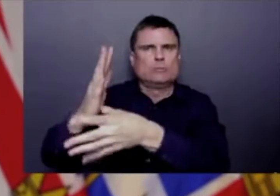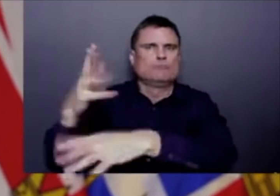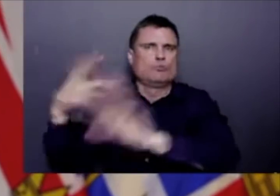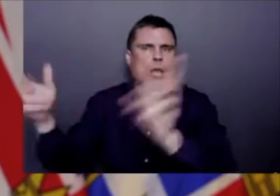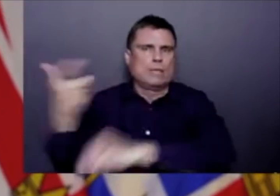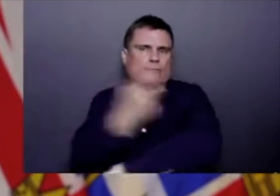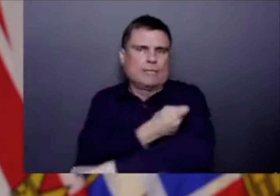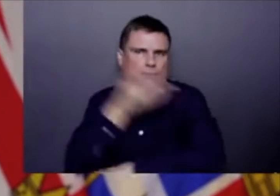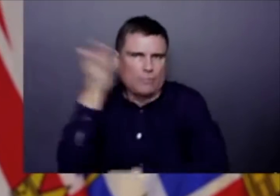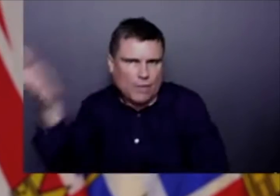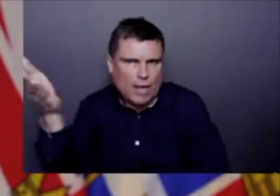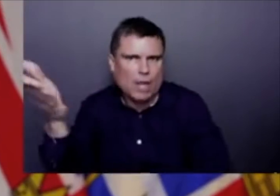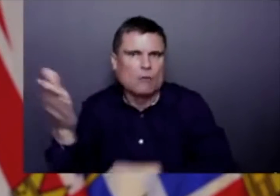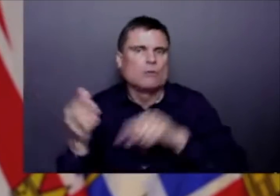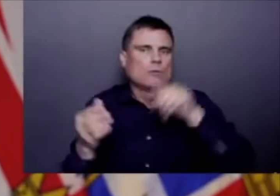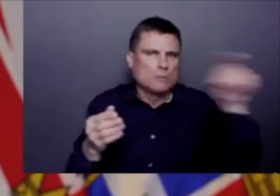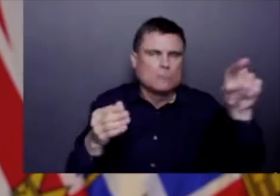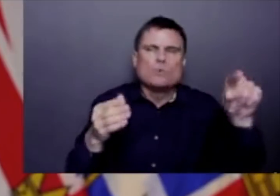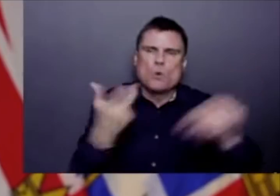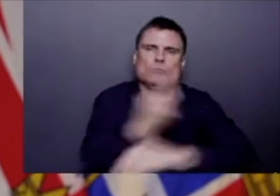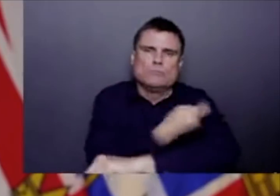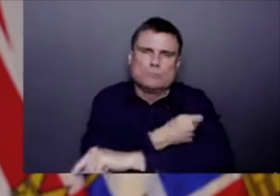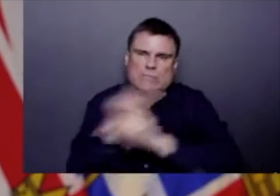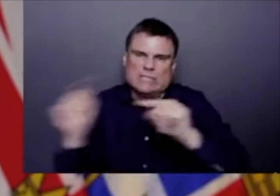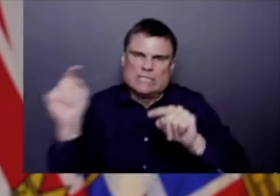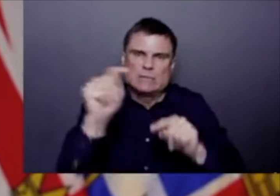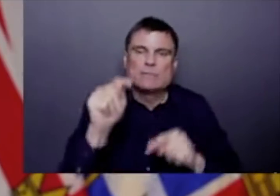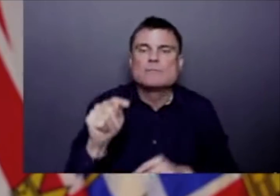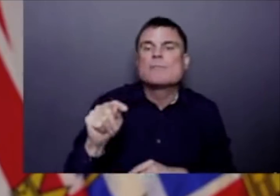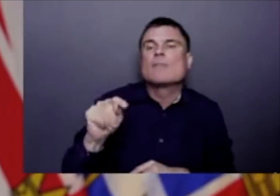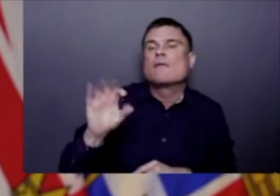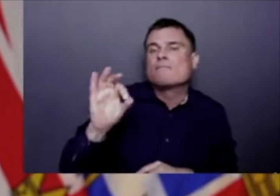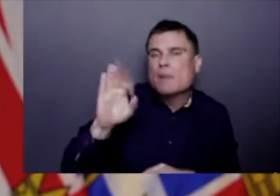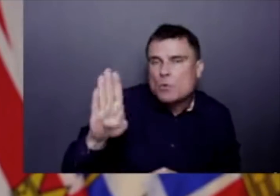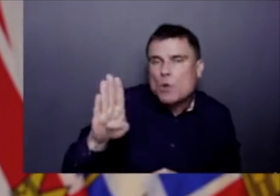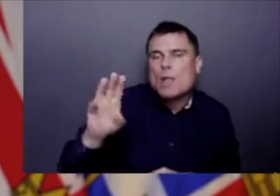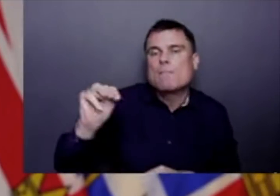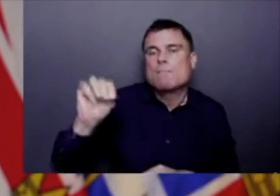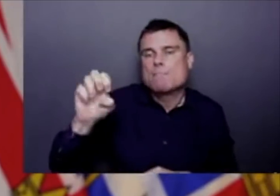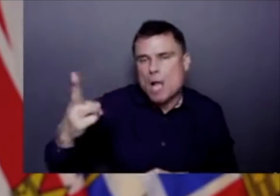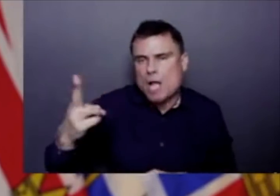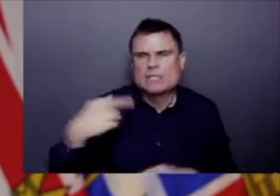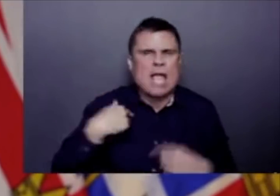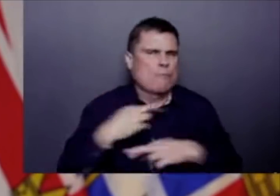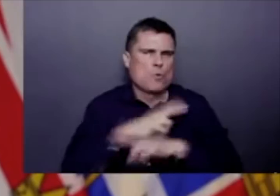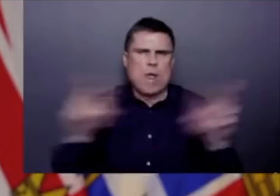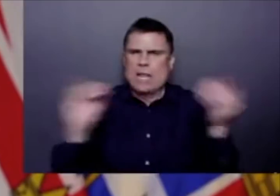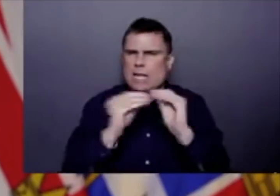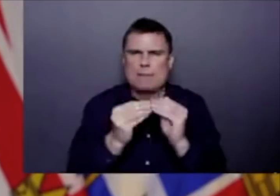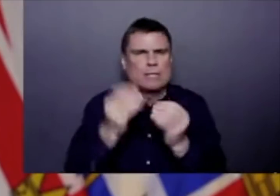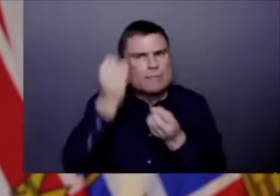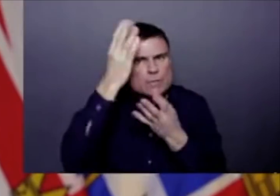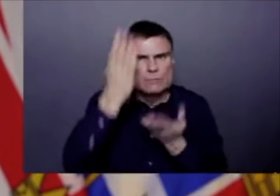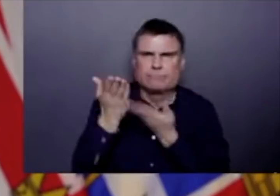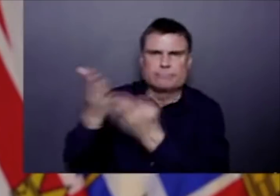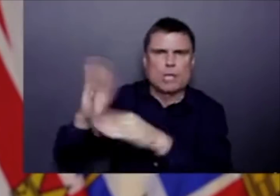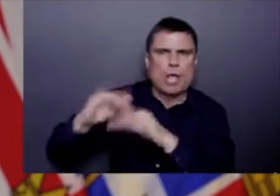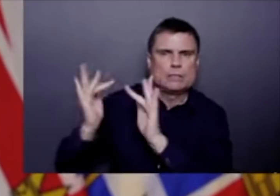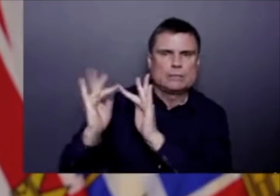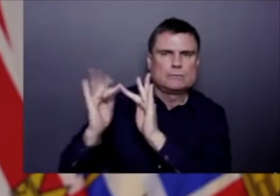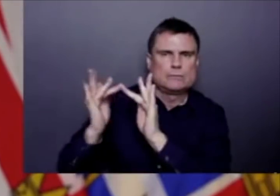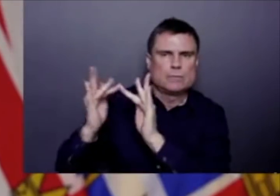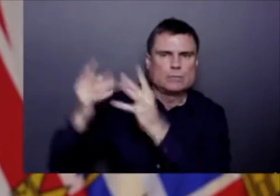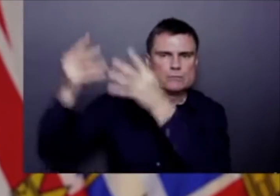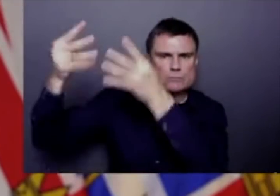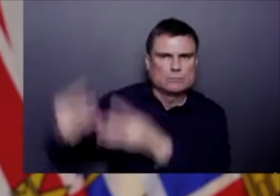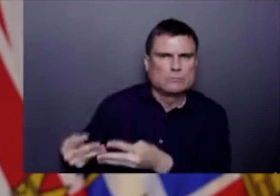those numbers are all there. But we do, what we've done is looked at how we can expand given what we expect to